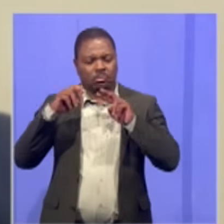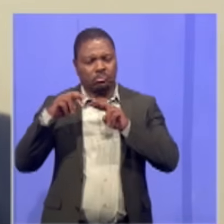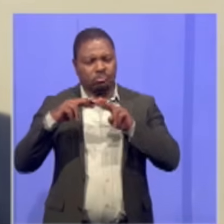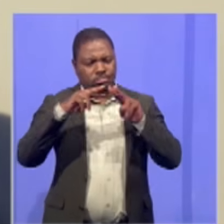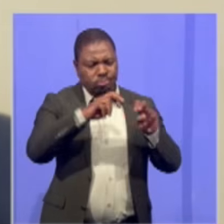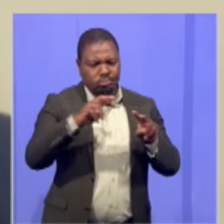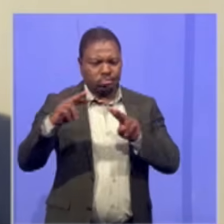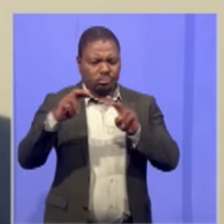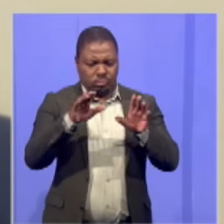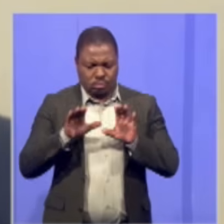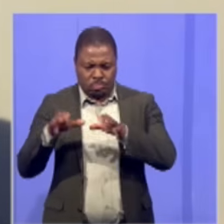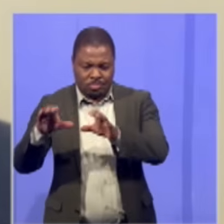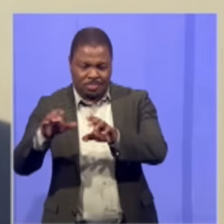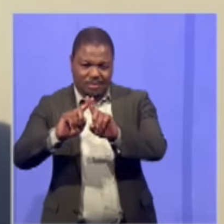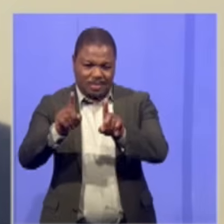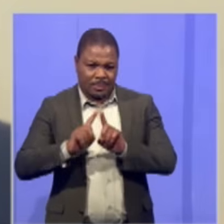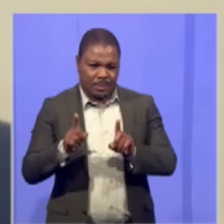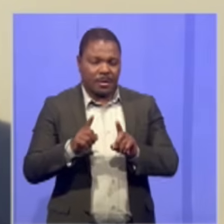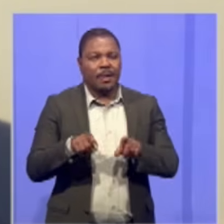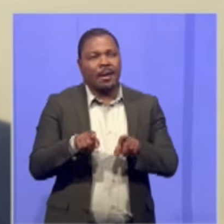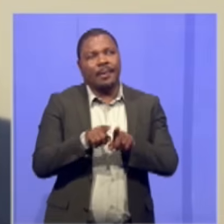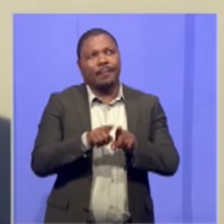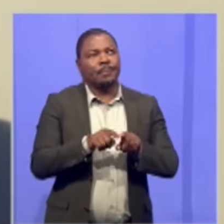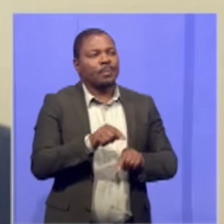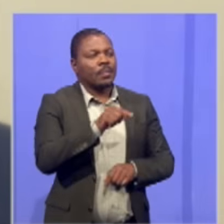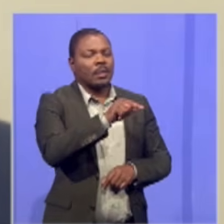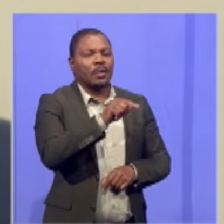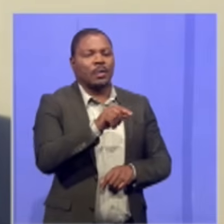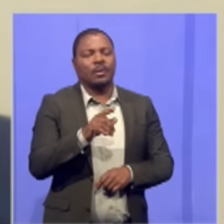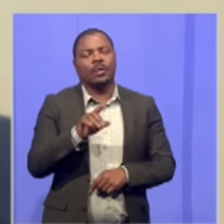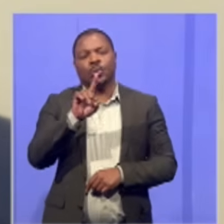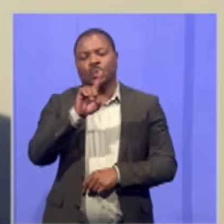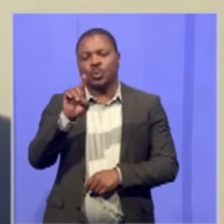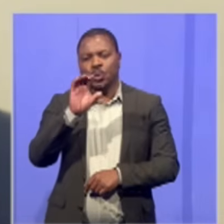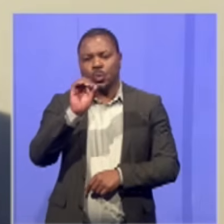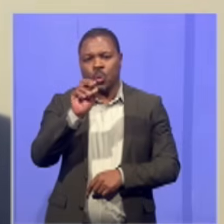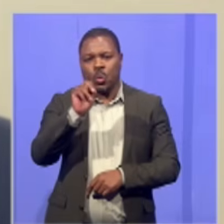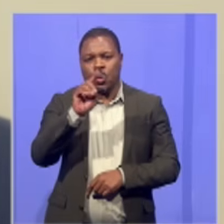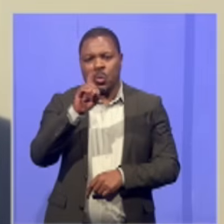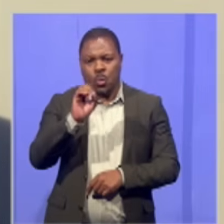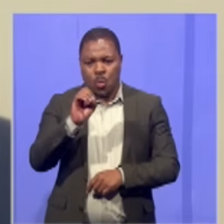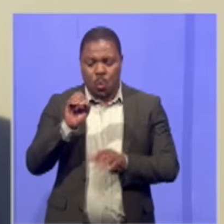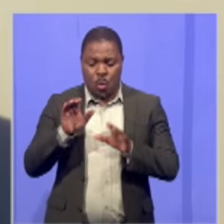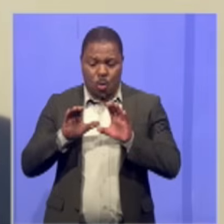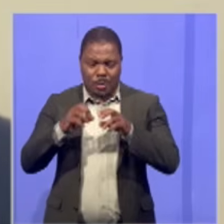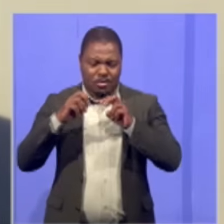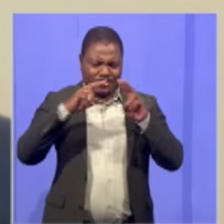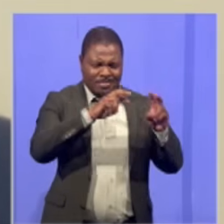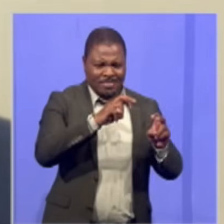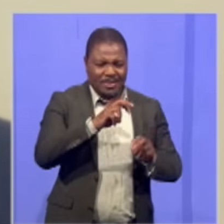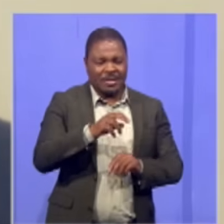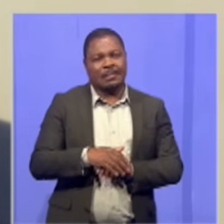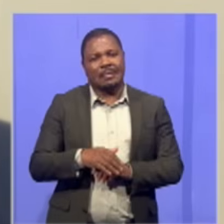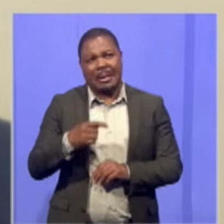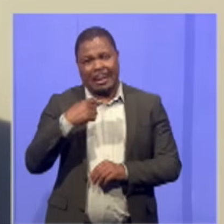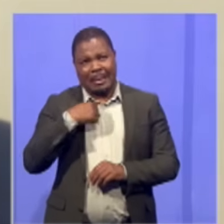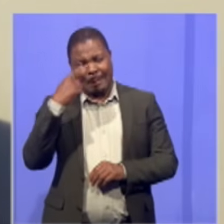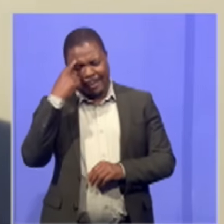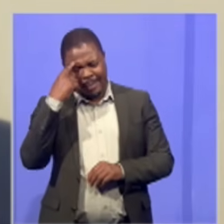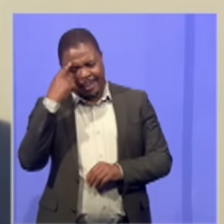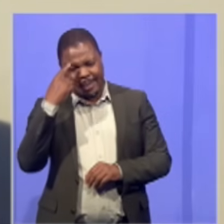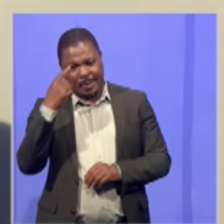tswa di-commissioning ha o lo re tsepamisa maikutlo ho commission ena ya Zondo ha ke bone e le hore ka nnete ha